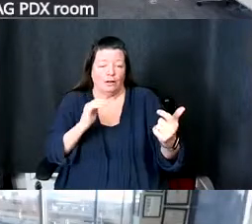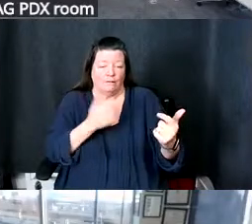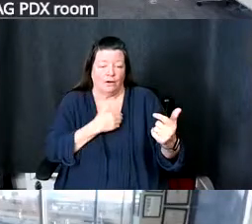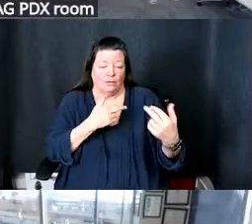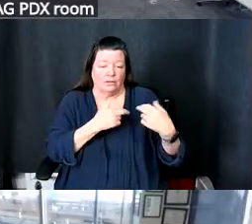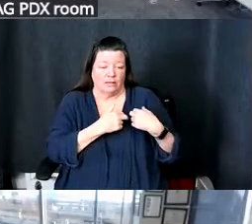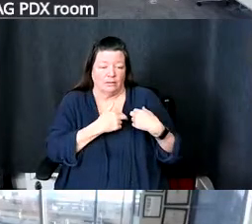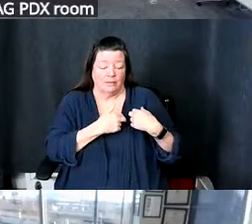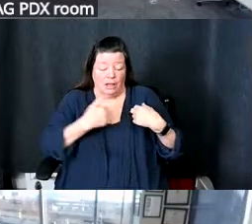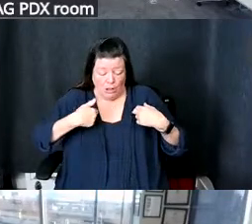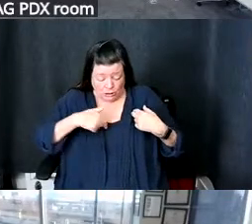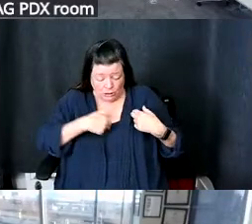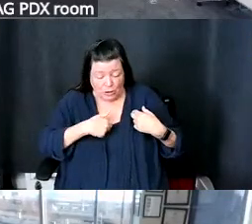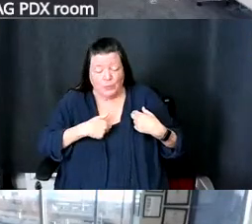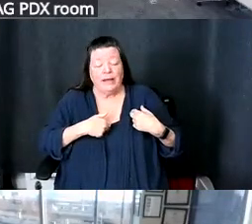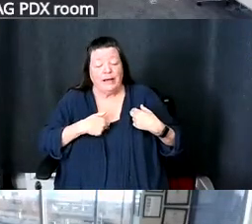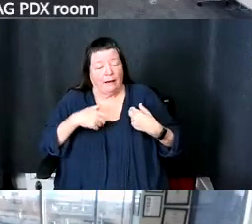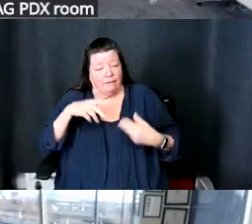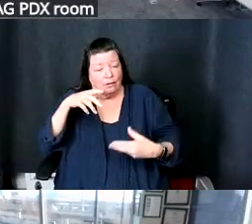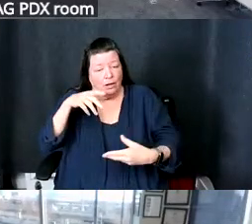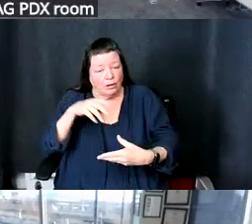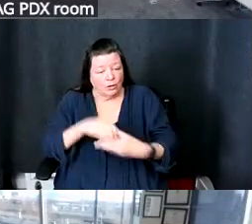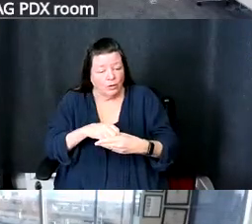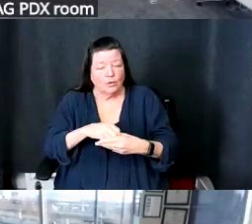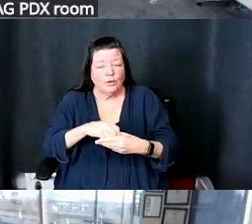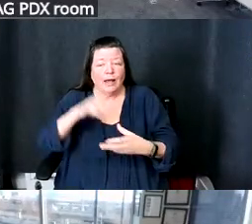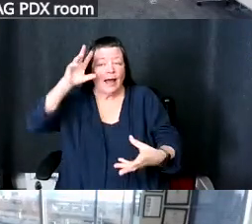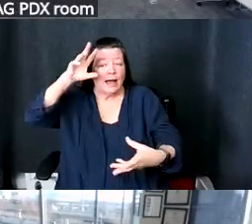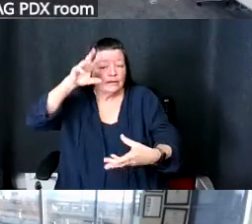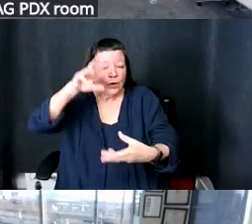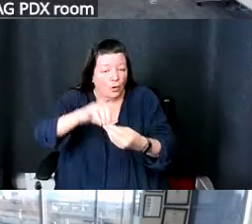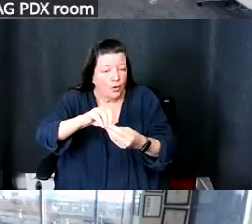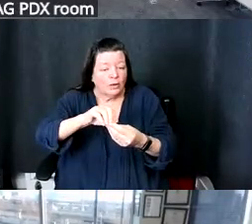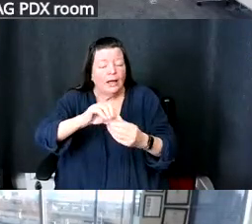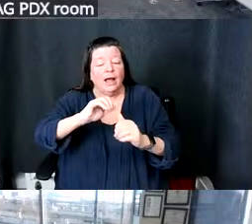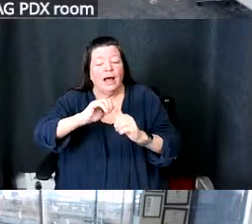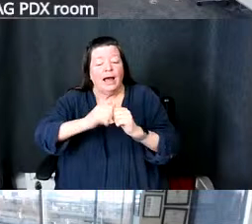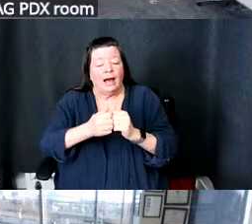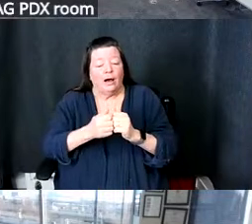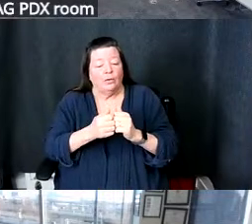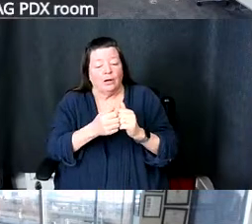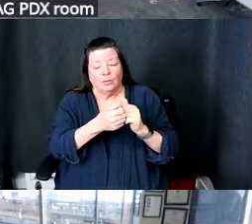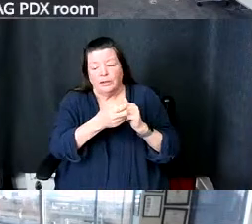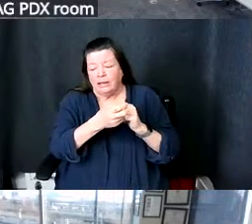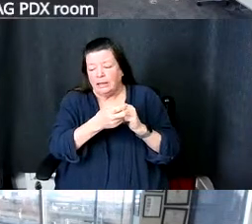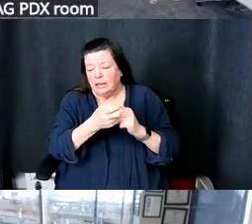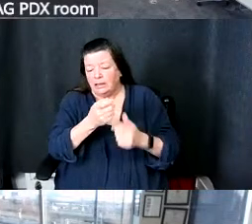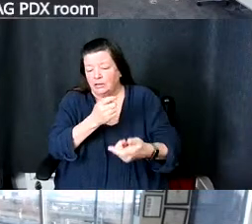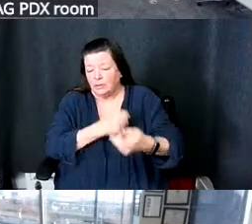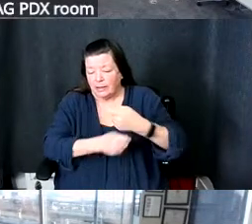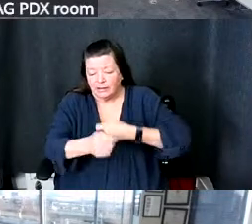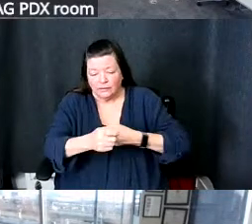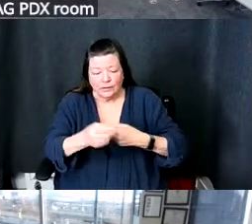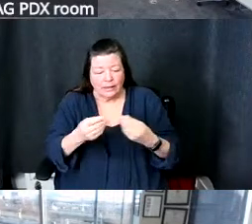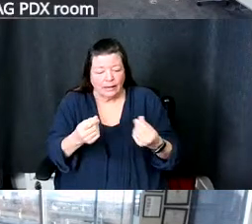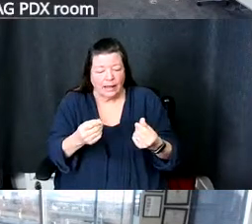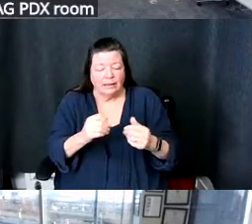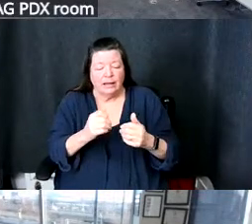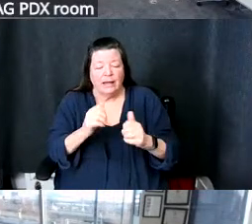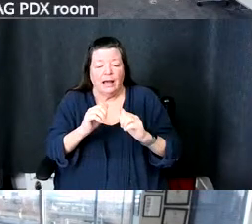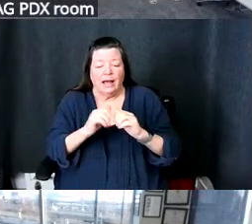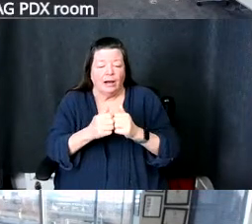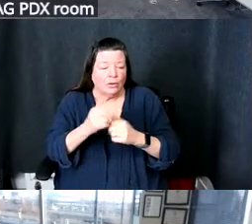think as an entire whole, how are we transferring land? How are we swapping land? How are we building? How are